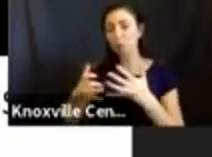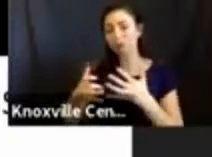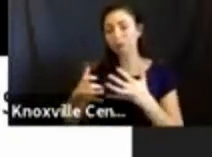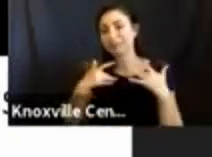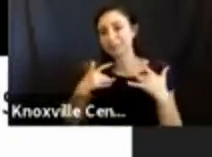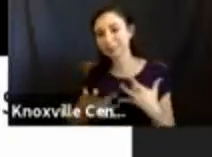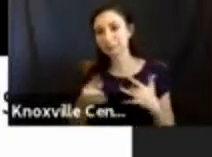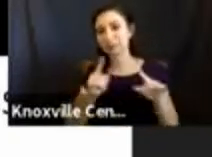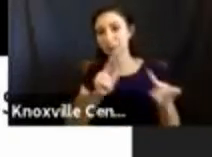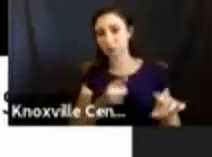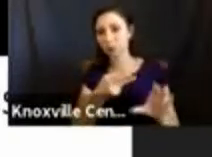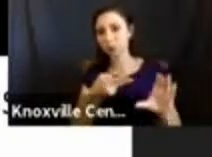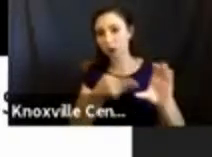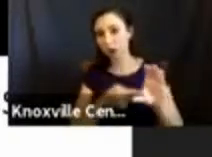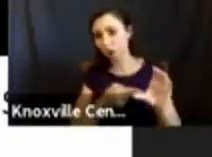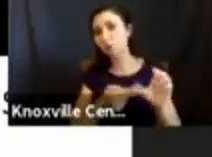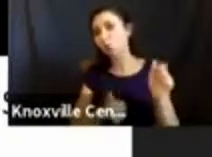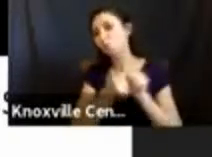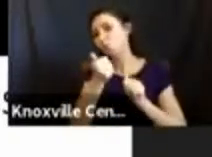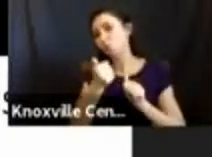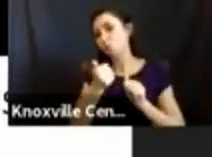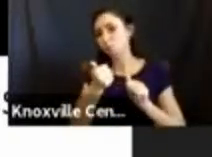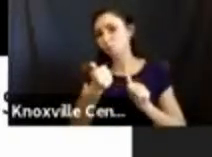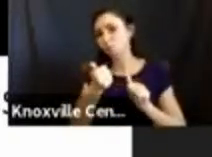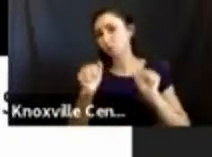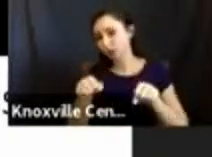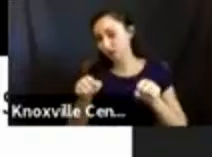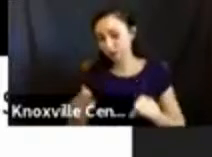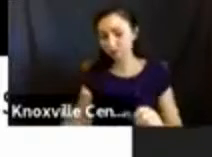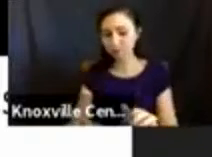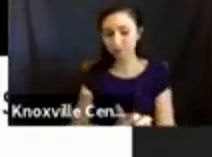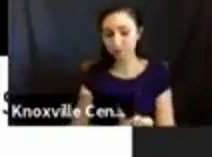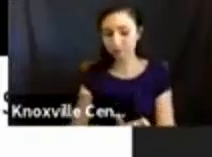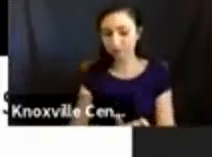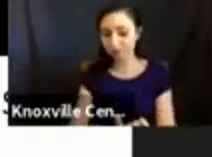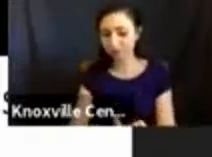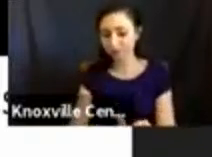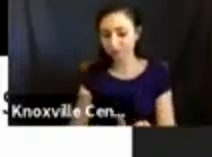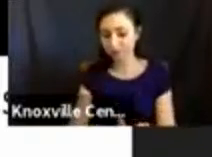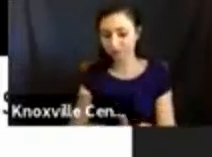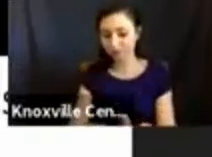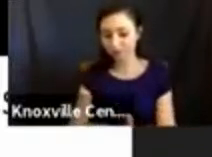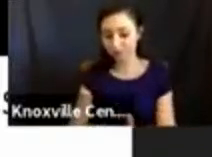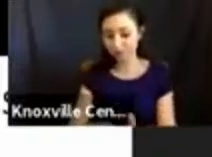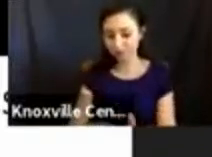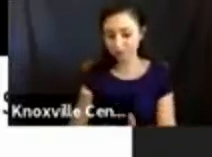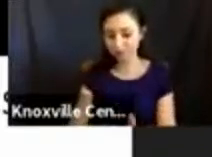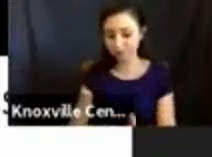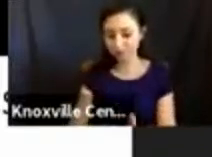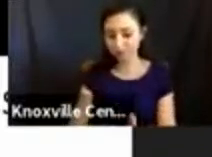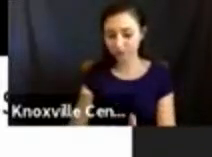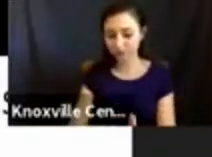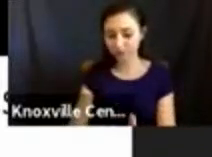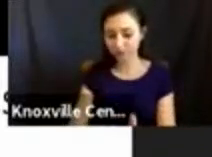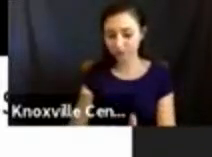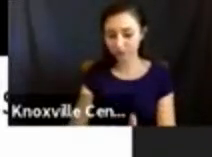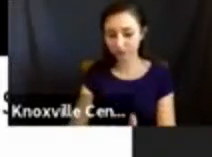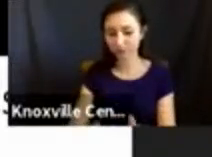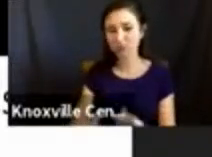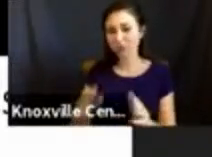wouldn't necessarily make sense that, well, why would the 31 to 40 and 41 to 50 just not be experiencing COVID? So